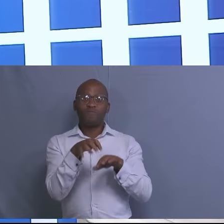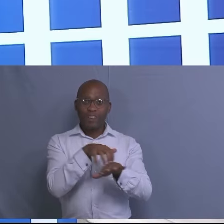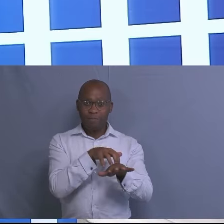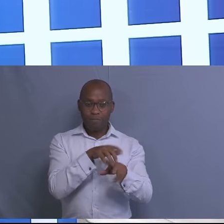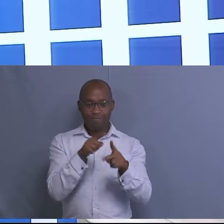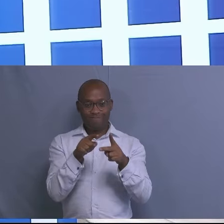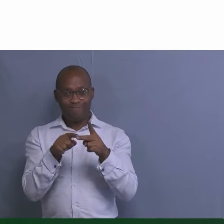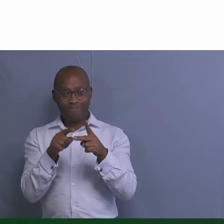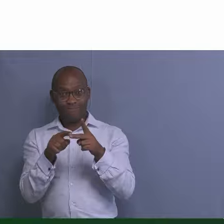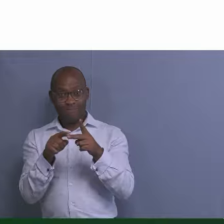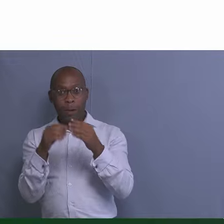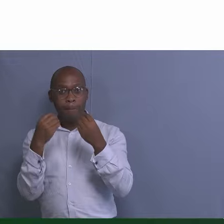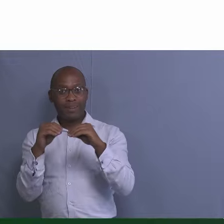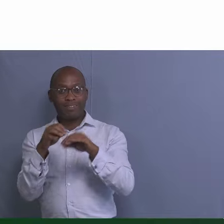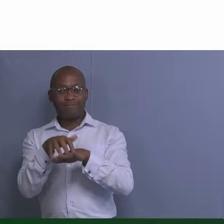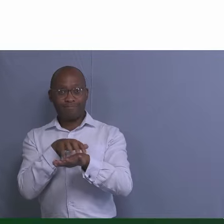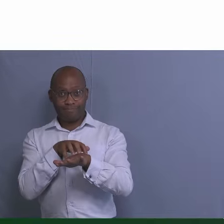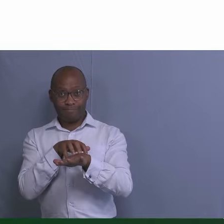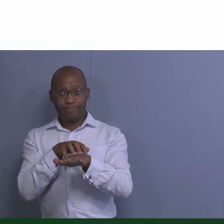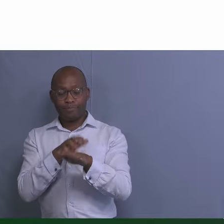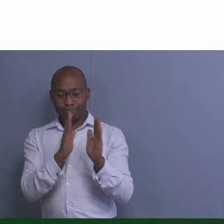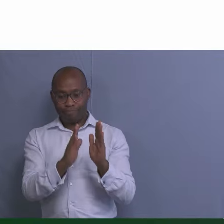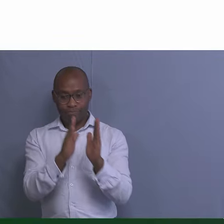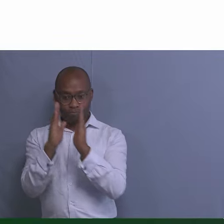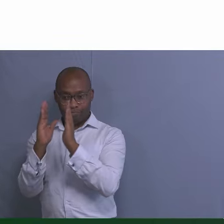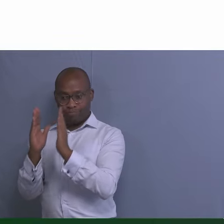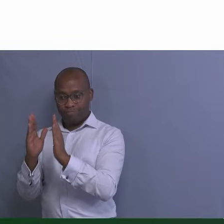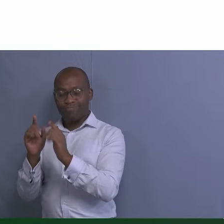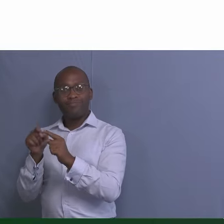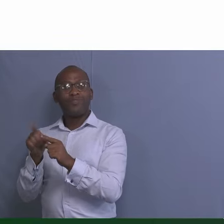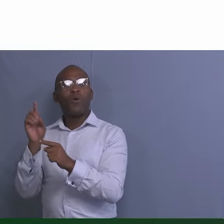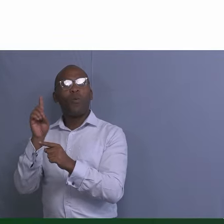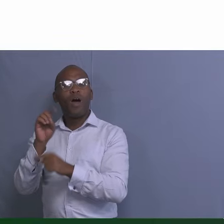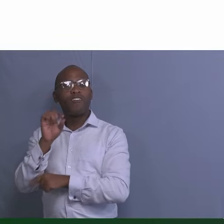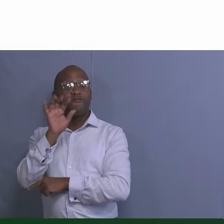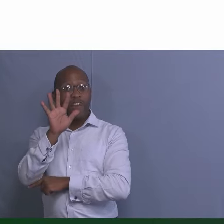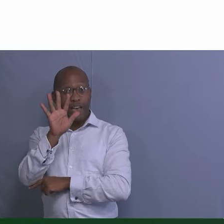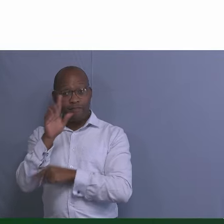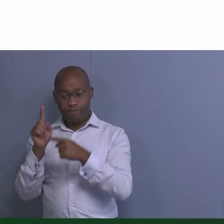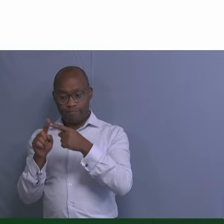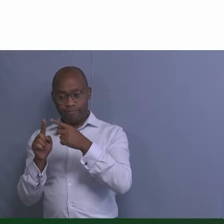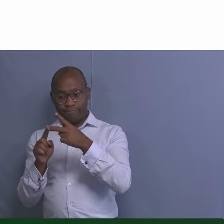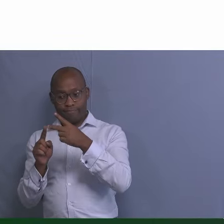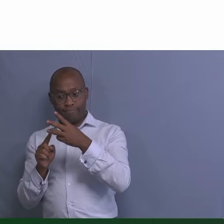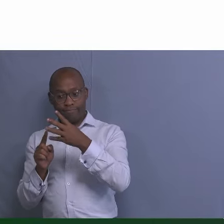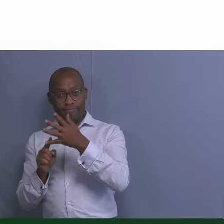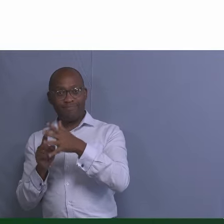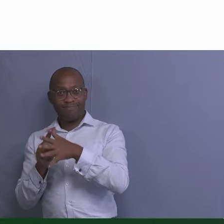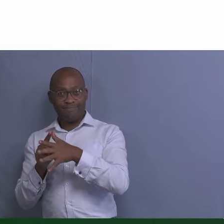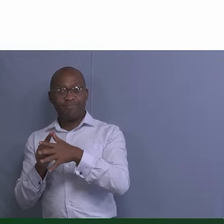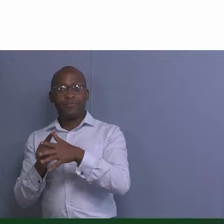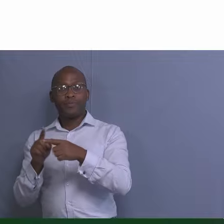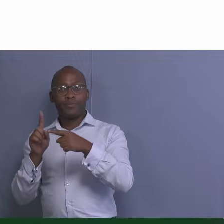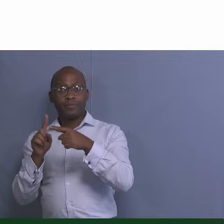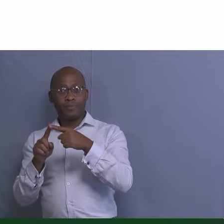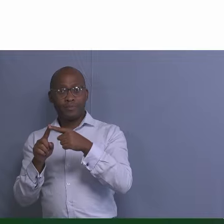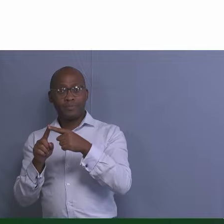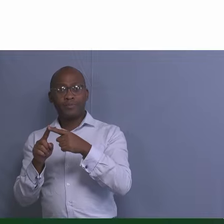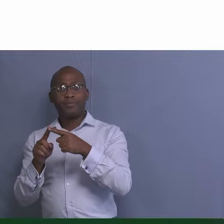methods, and we have 5 of them that I'm going to list. That is intensive farming,